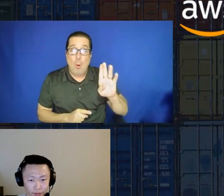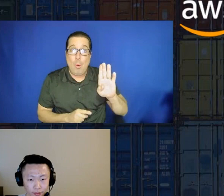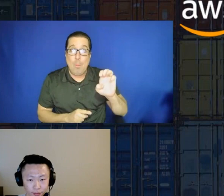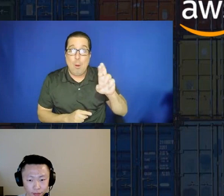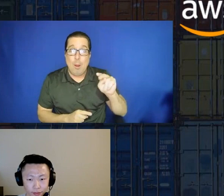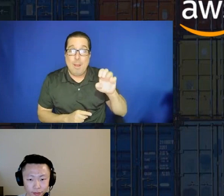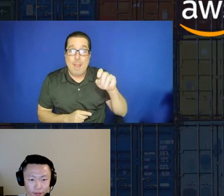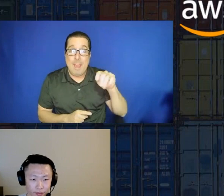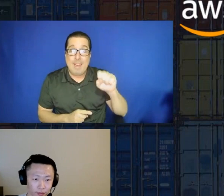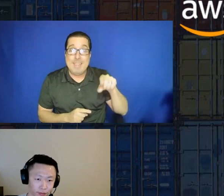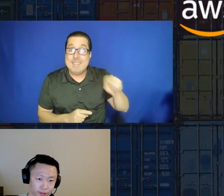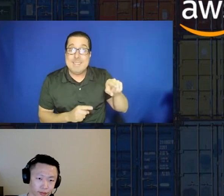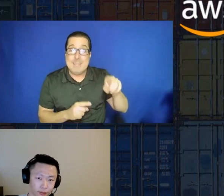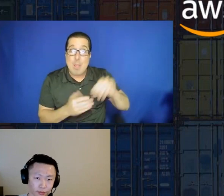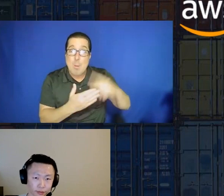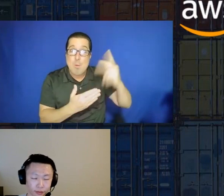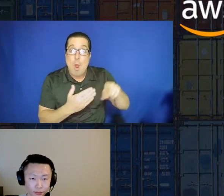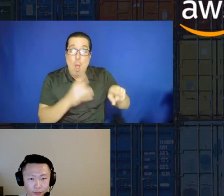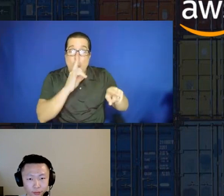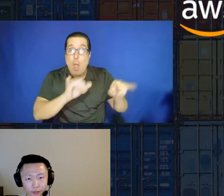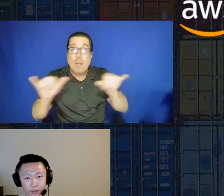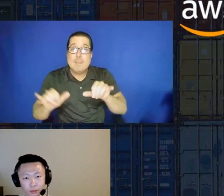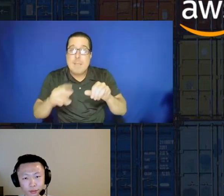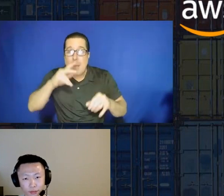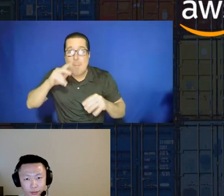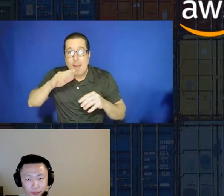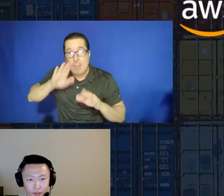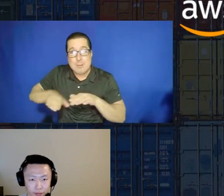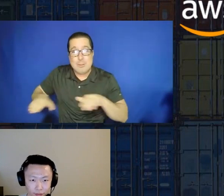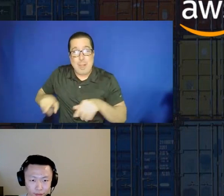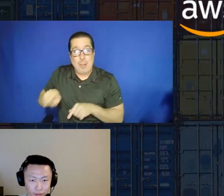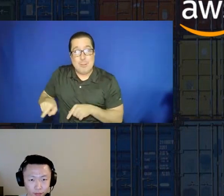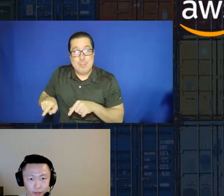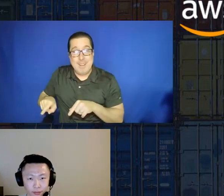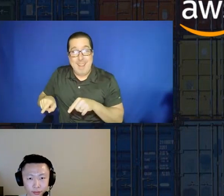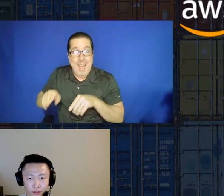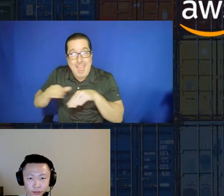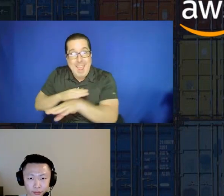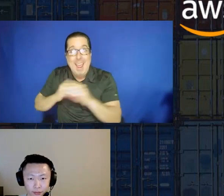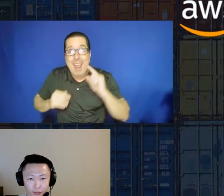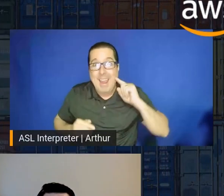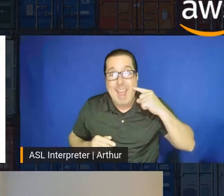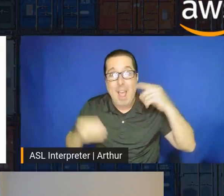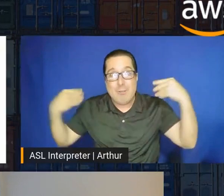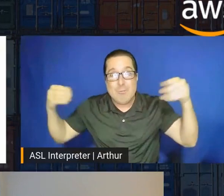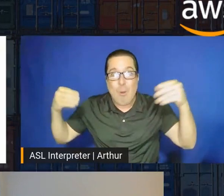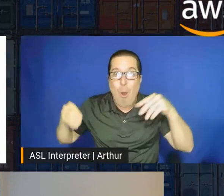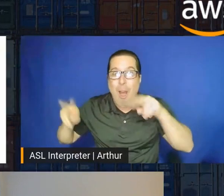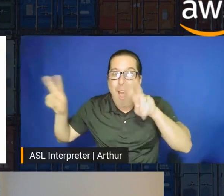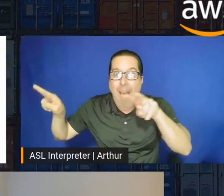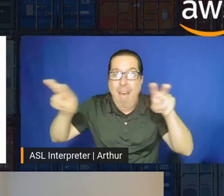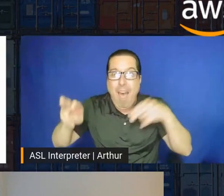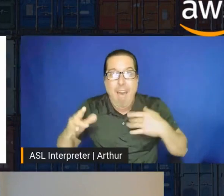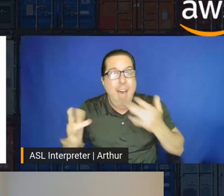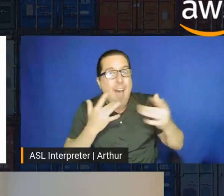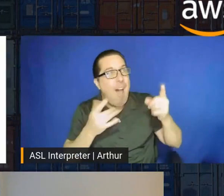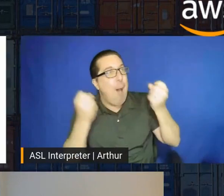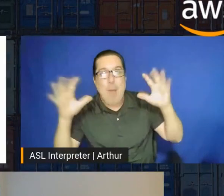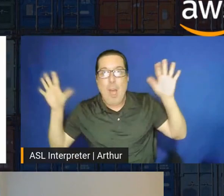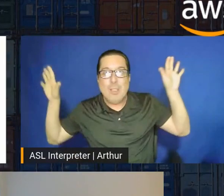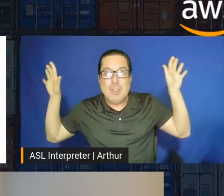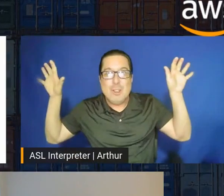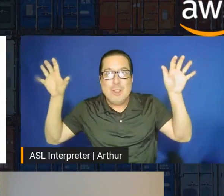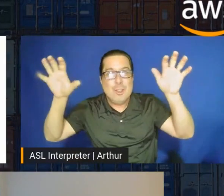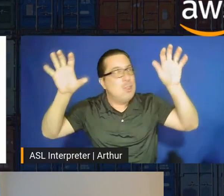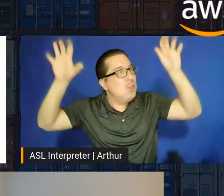the technology and with the community, and there's so much to learn, and there's so many resources available. And in fact, one of my